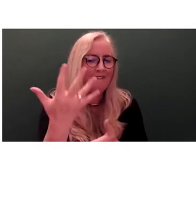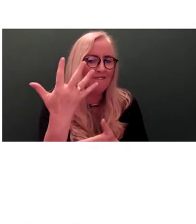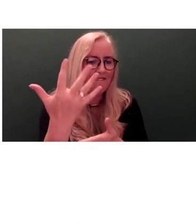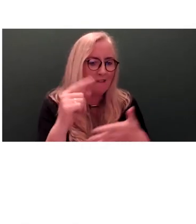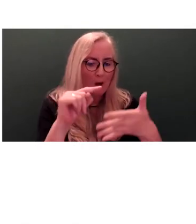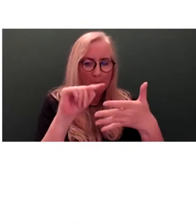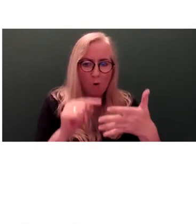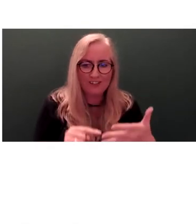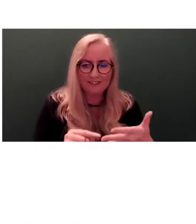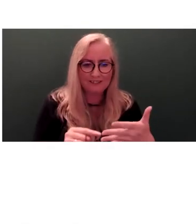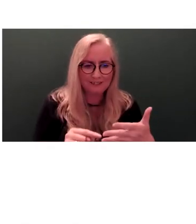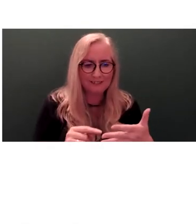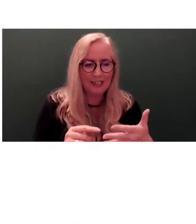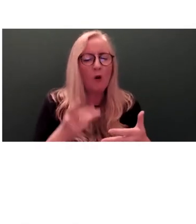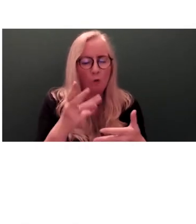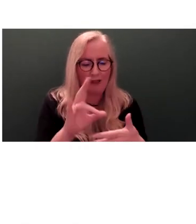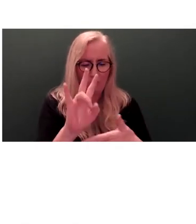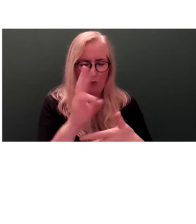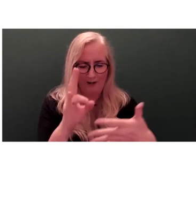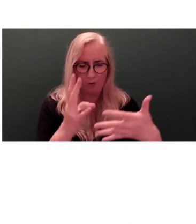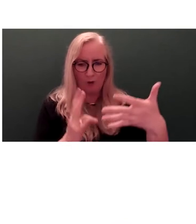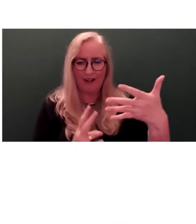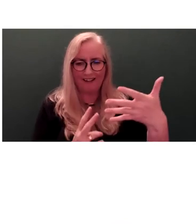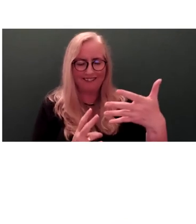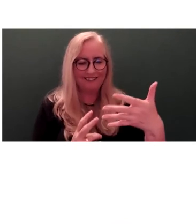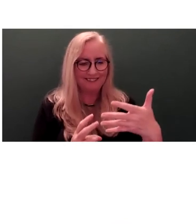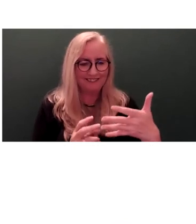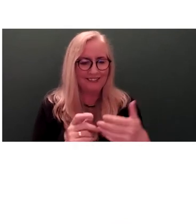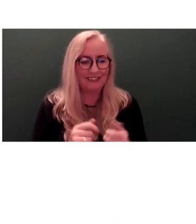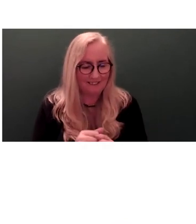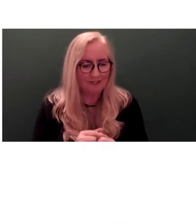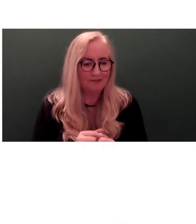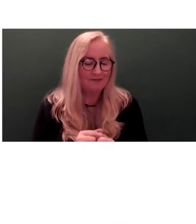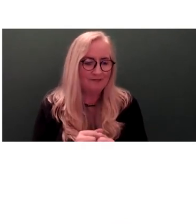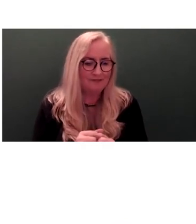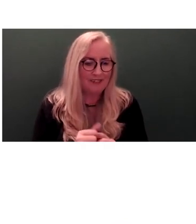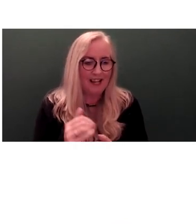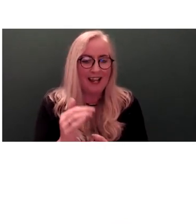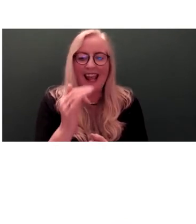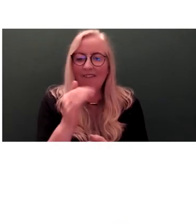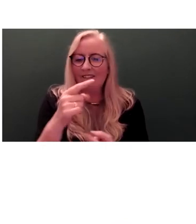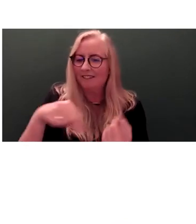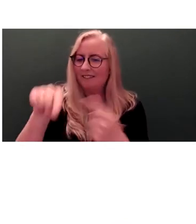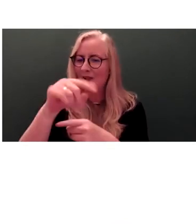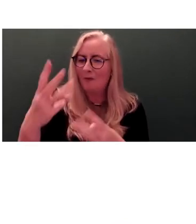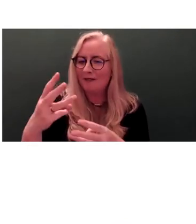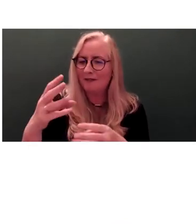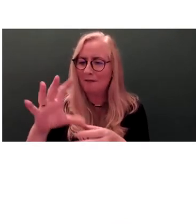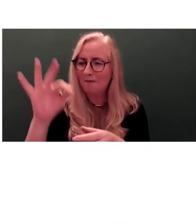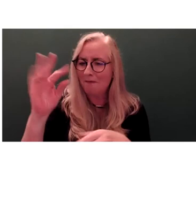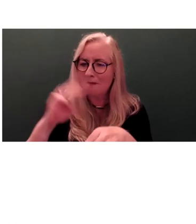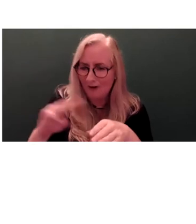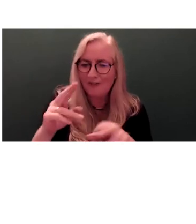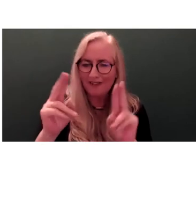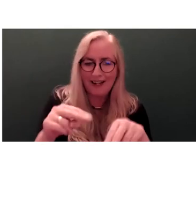I'm going to make these 5 points very, very quickly, and then maybe people can pick up on them if they so choose. So the first thing I want to talk about is